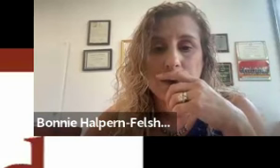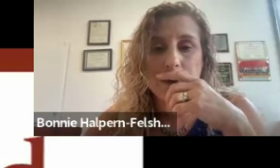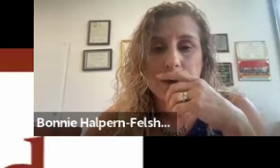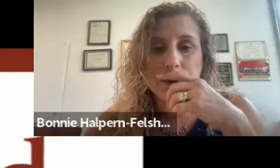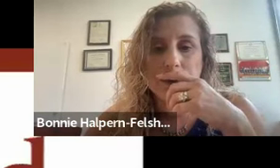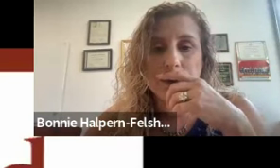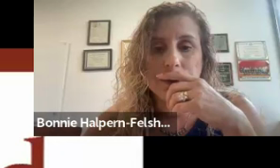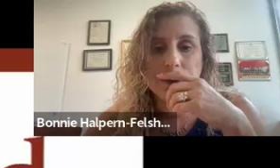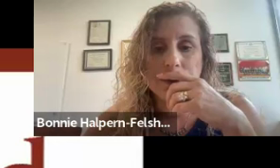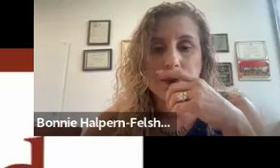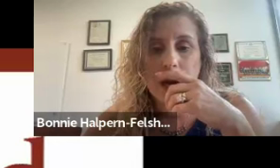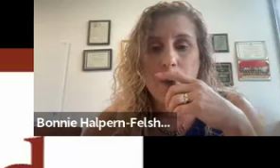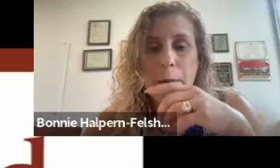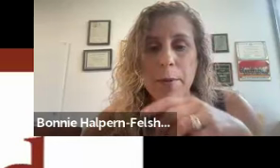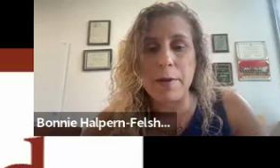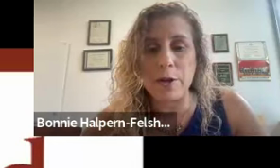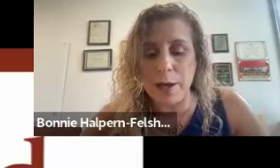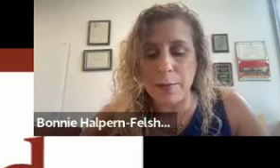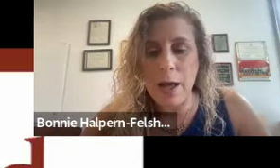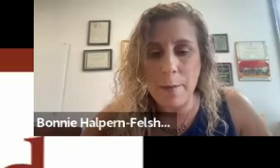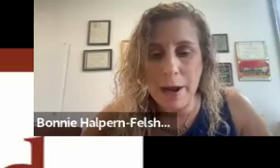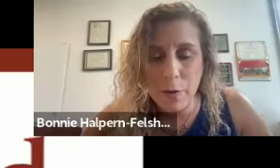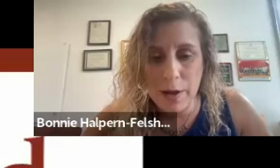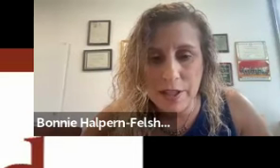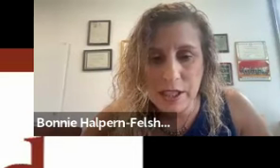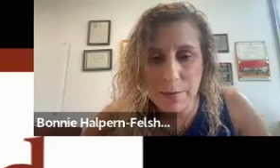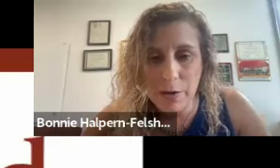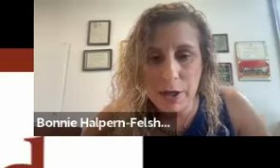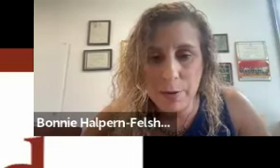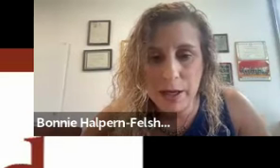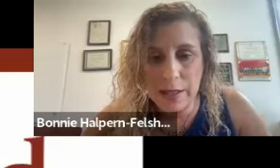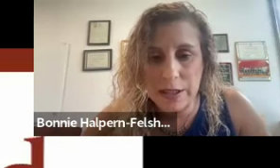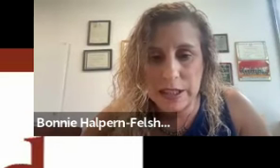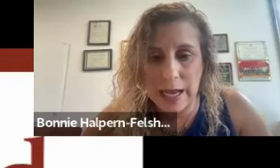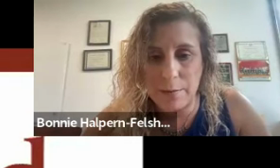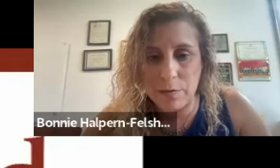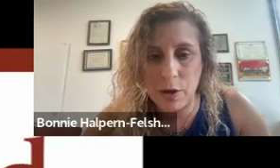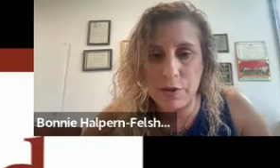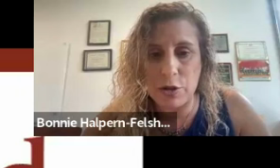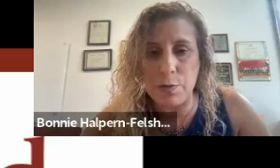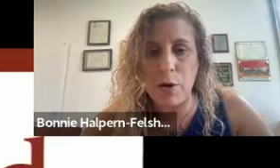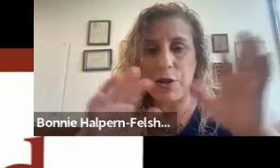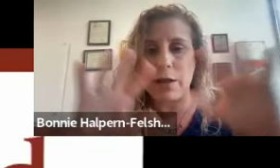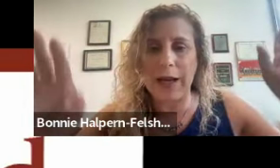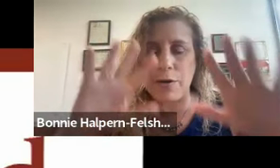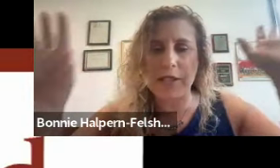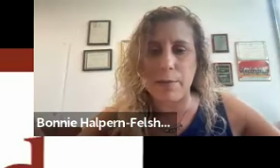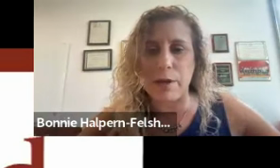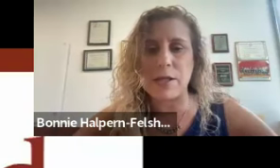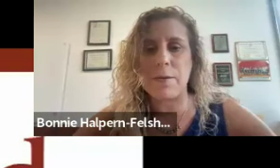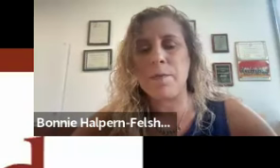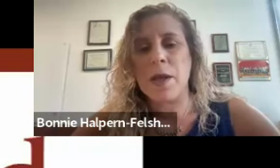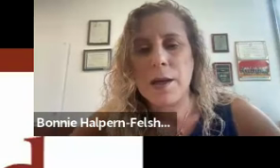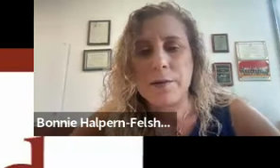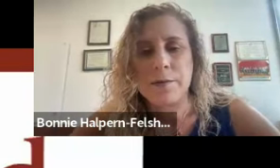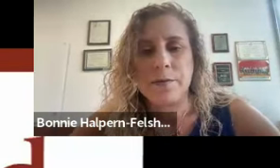much. I'll pop in, there's my email. By the way, this email that I'm putting in is the same. You don't have to use both. They go to the same